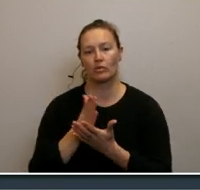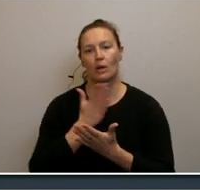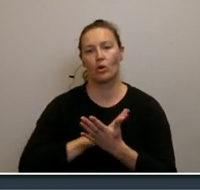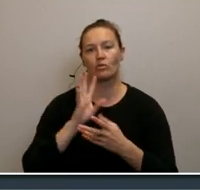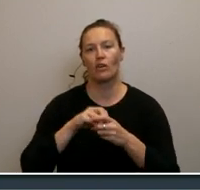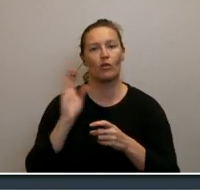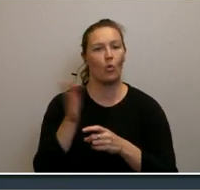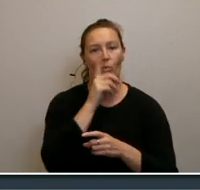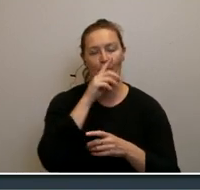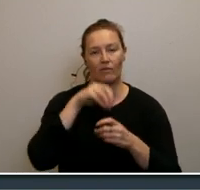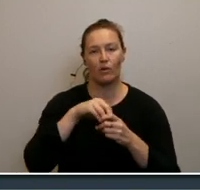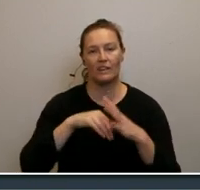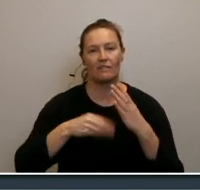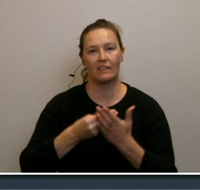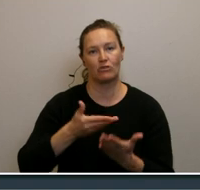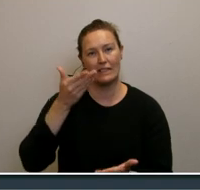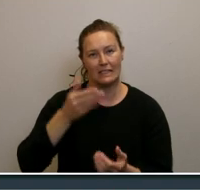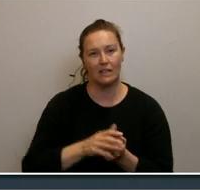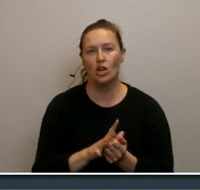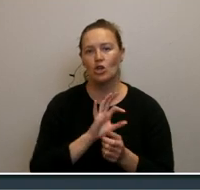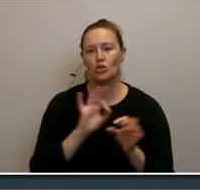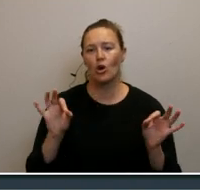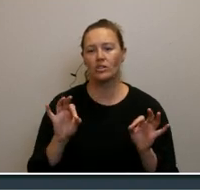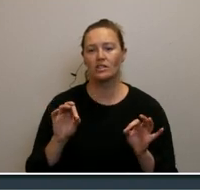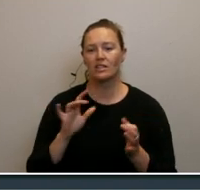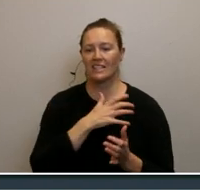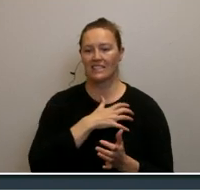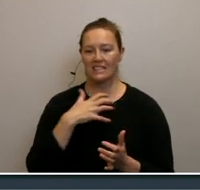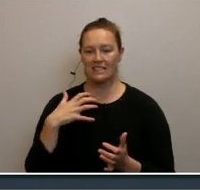fundraising exercise. This is not just a contribution from